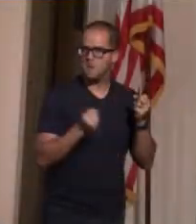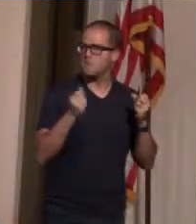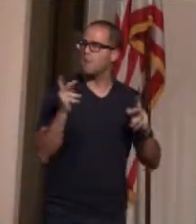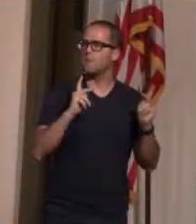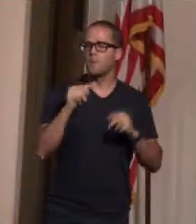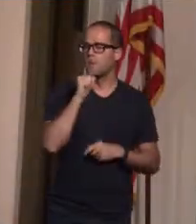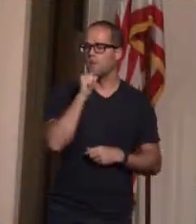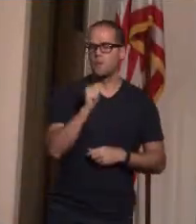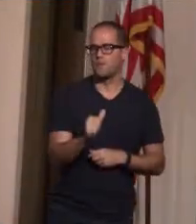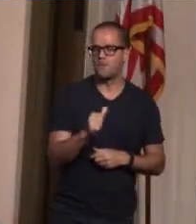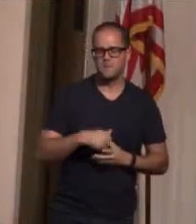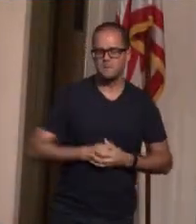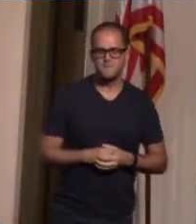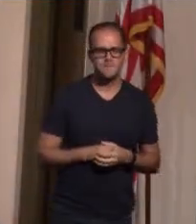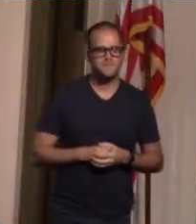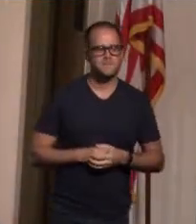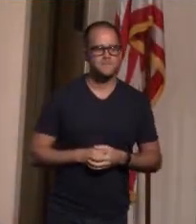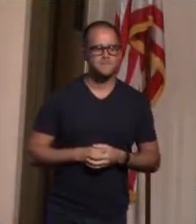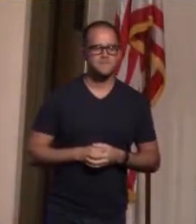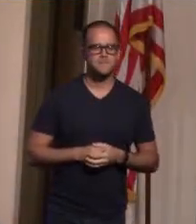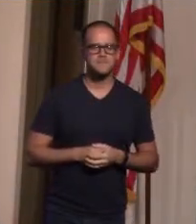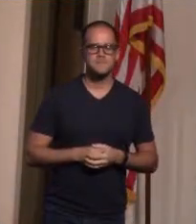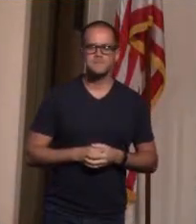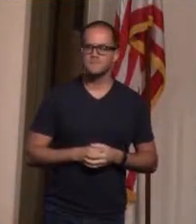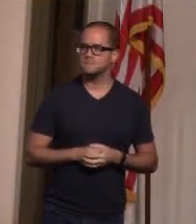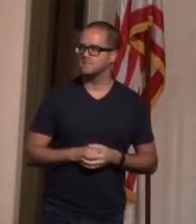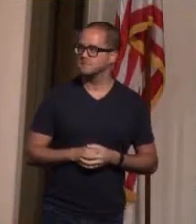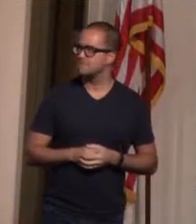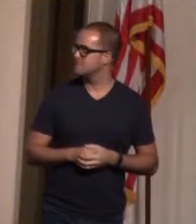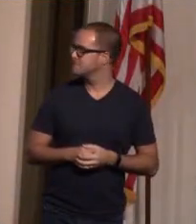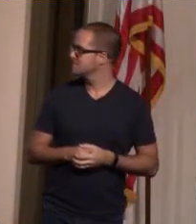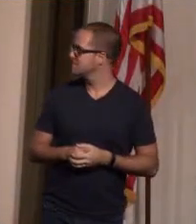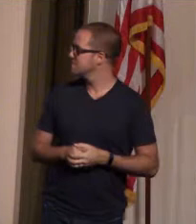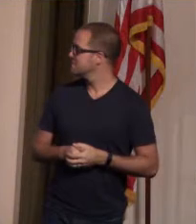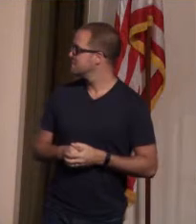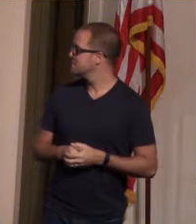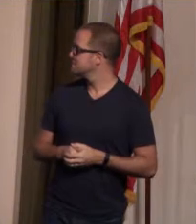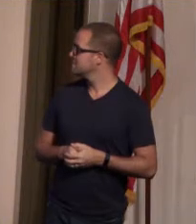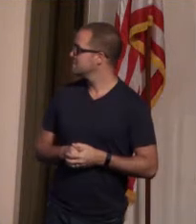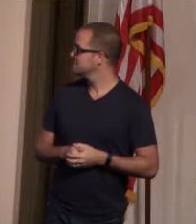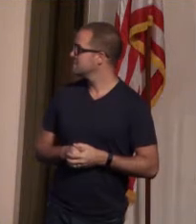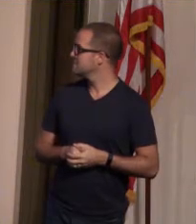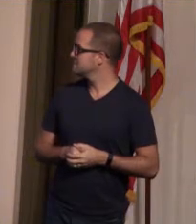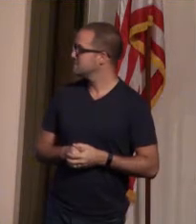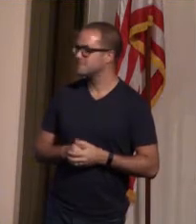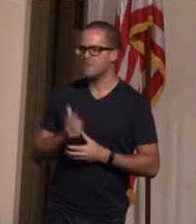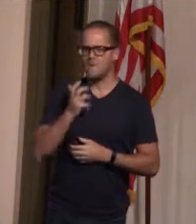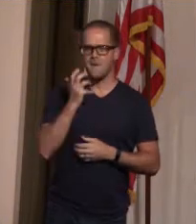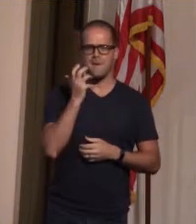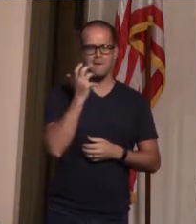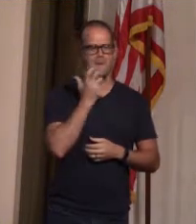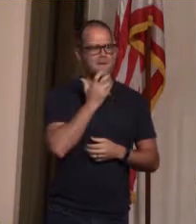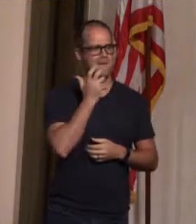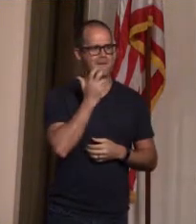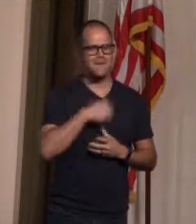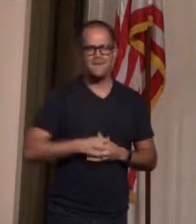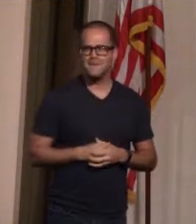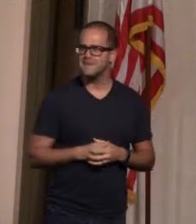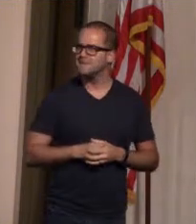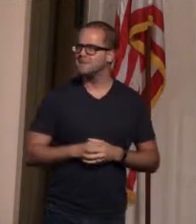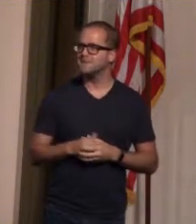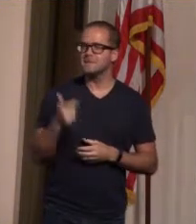Now, does anyone remember from last week why I still use notes, although many ministers do